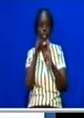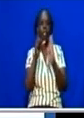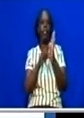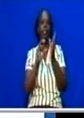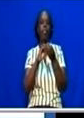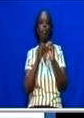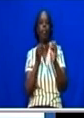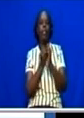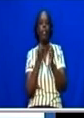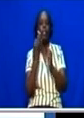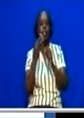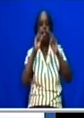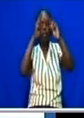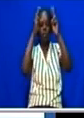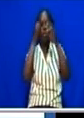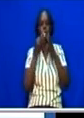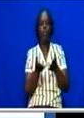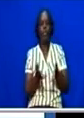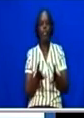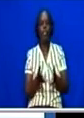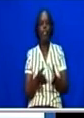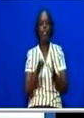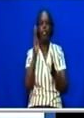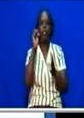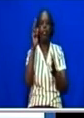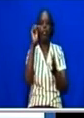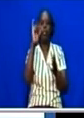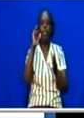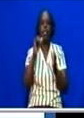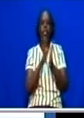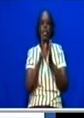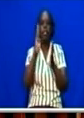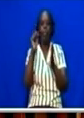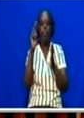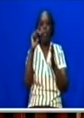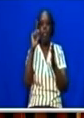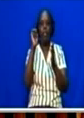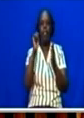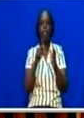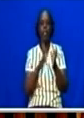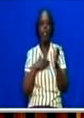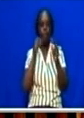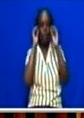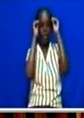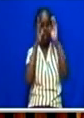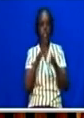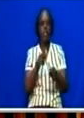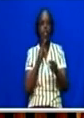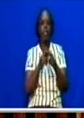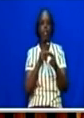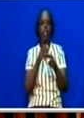13. The topic of discussion is money and banking, and it's me, your teacher, Alfred